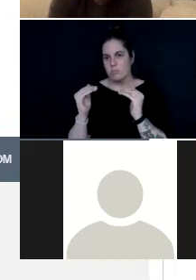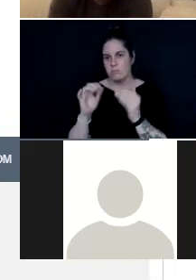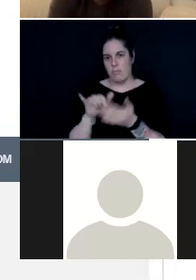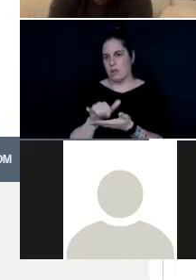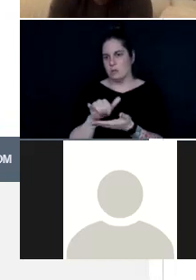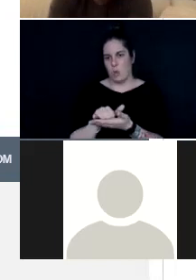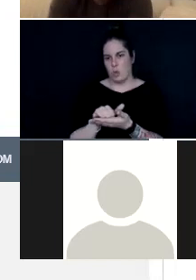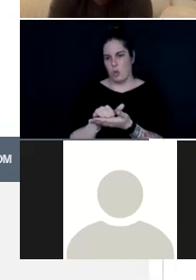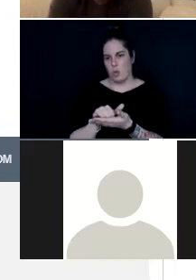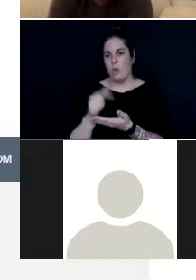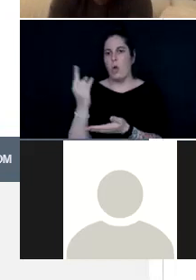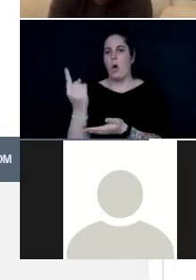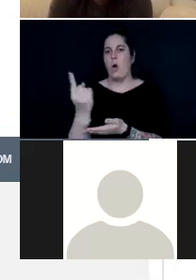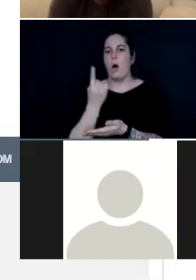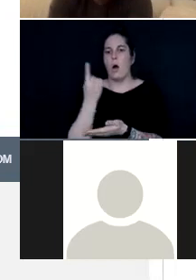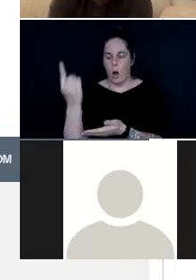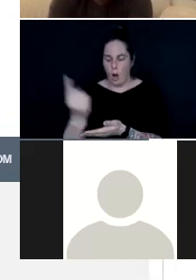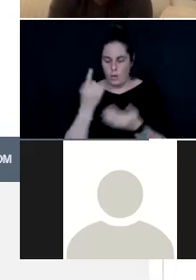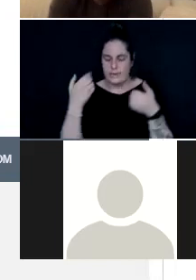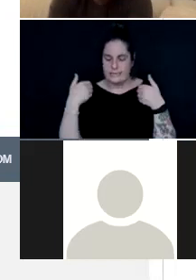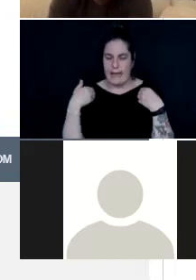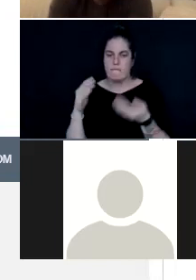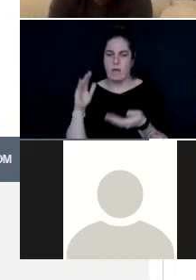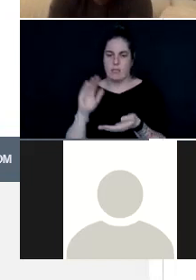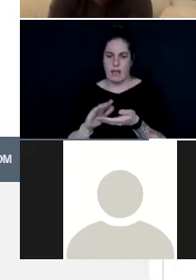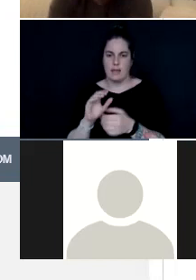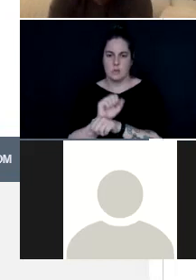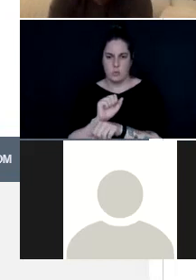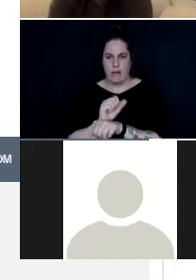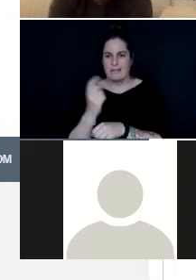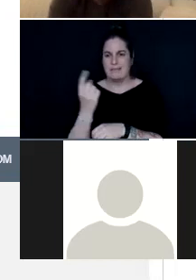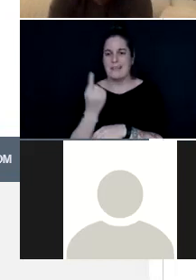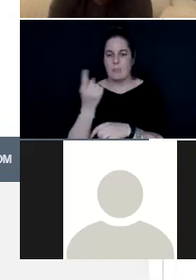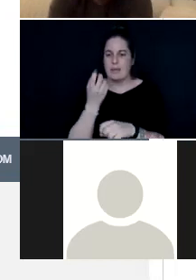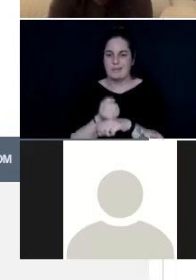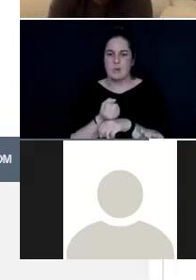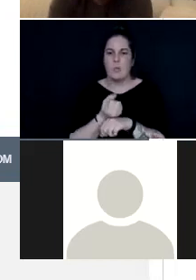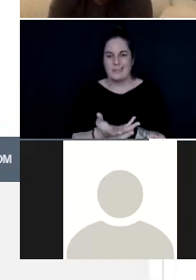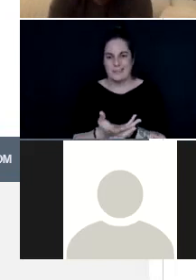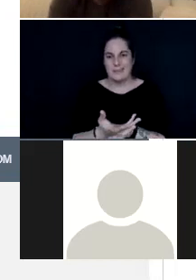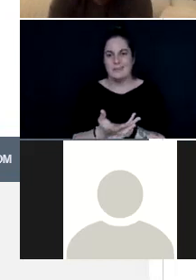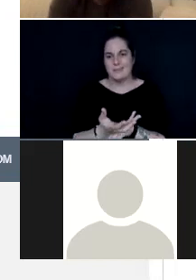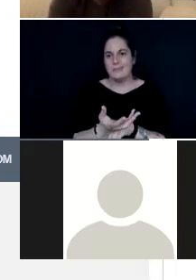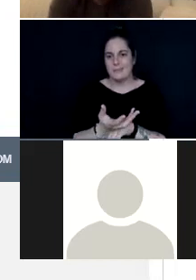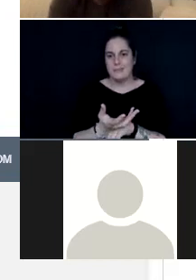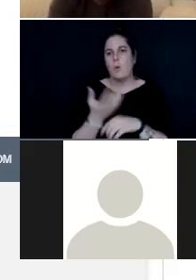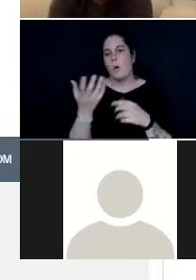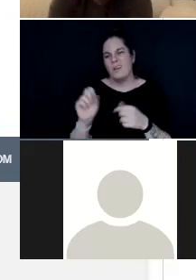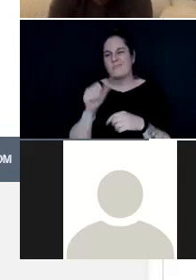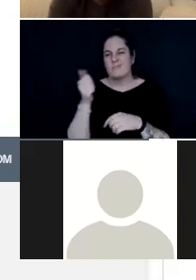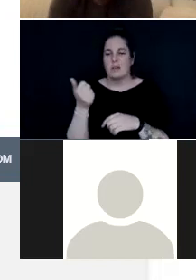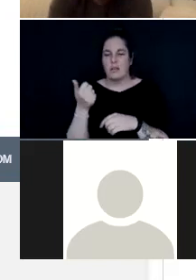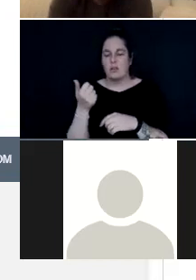Always get out less work. Something always gets wasted. Or another way to say that